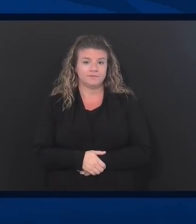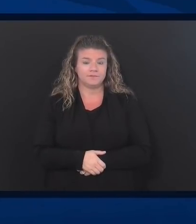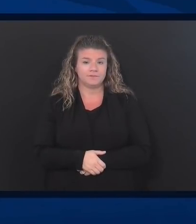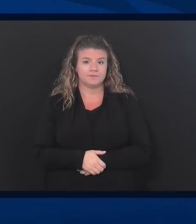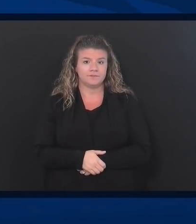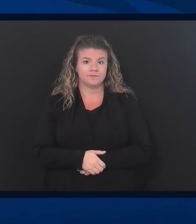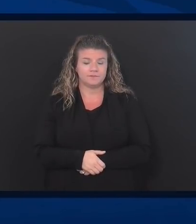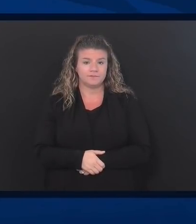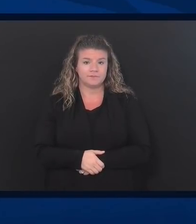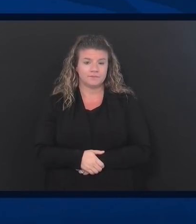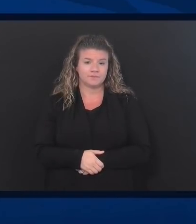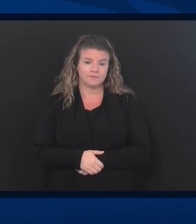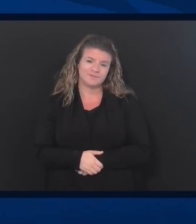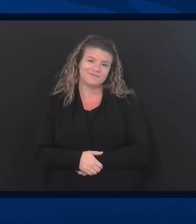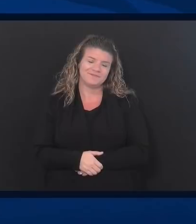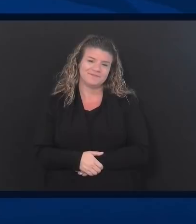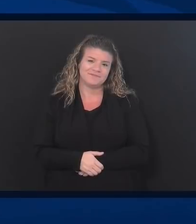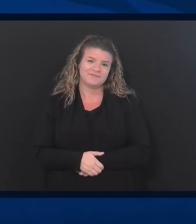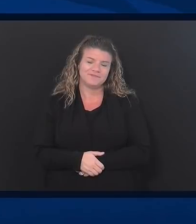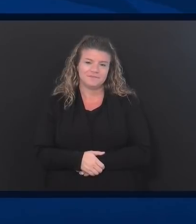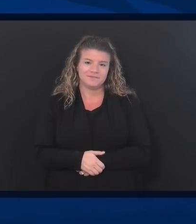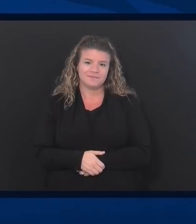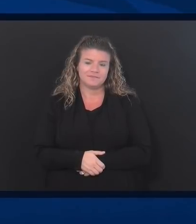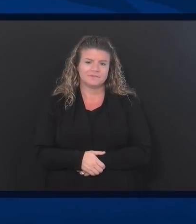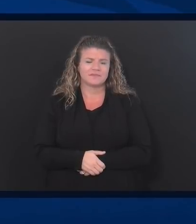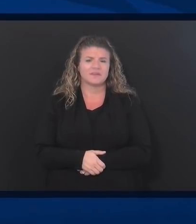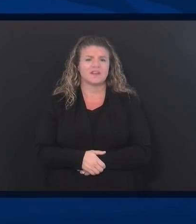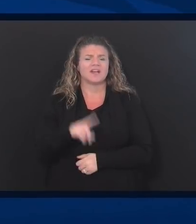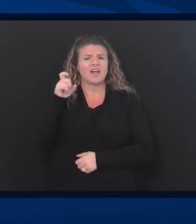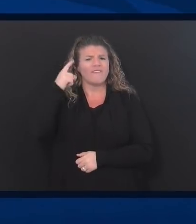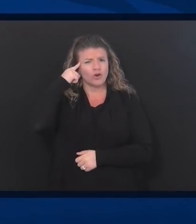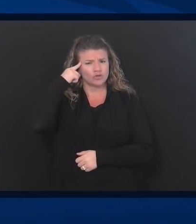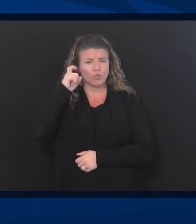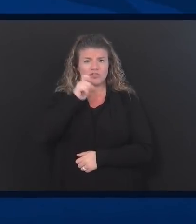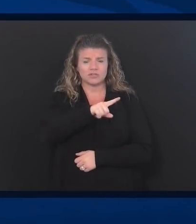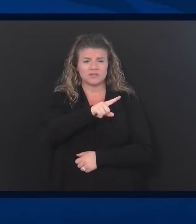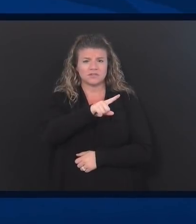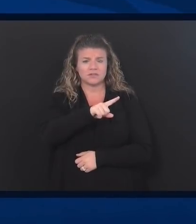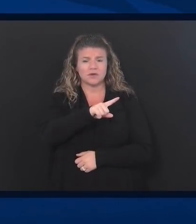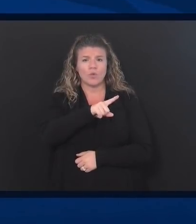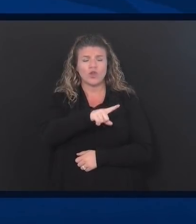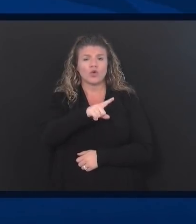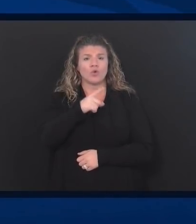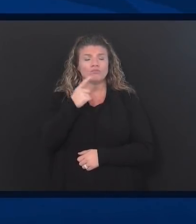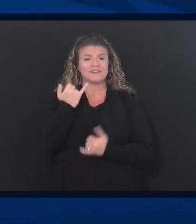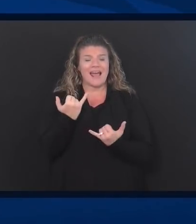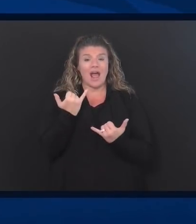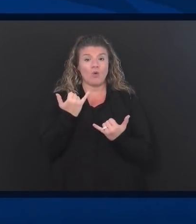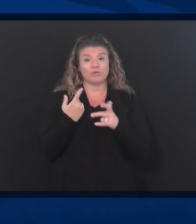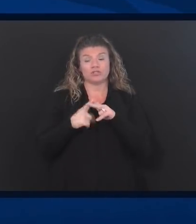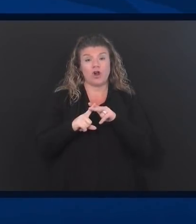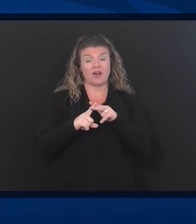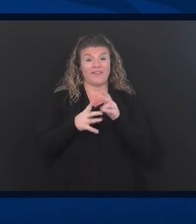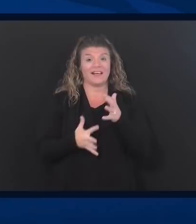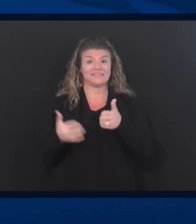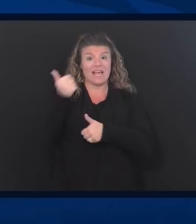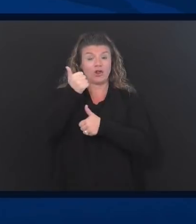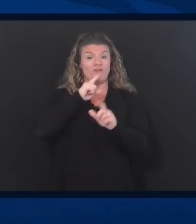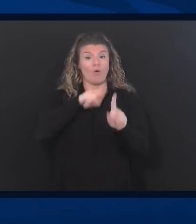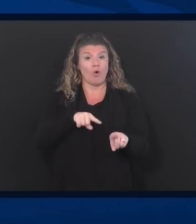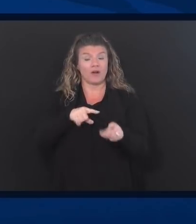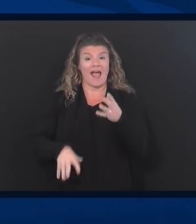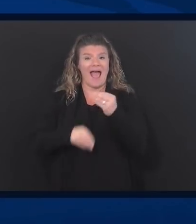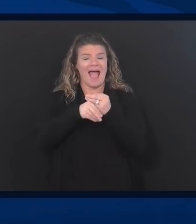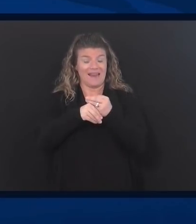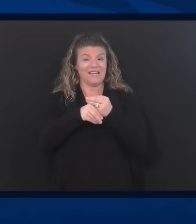Hi, Katie Coyne, Gazette-Mail. Governor, can you speak a little bit, looking at the enforcement piece of these extended orders, what are state